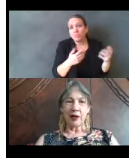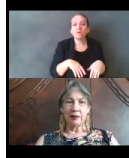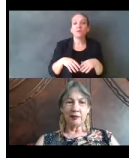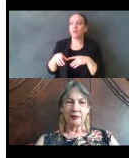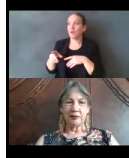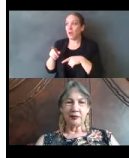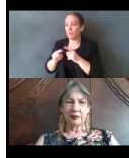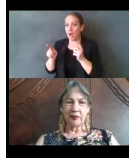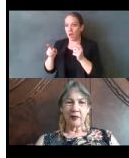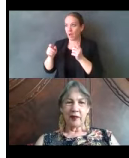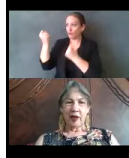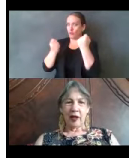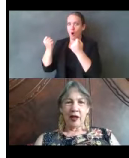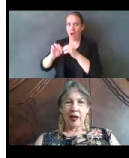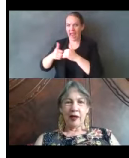the car.